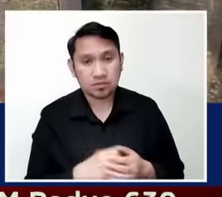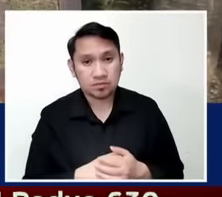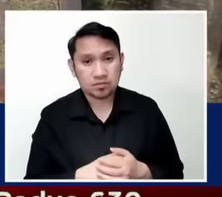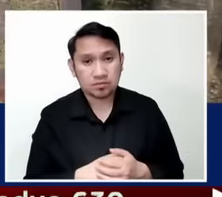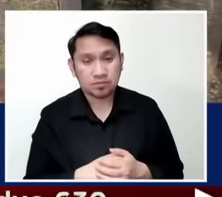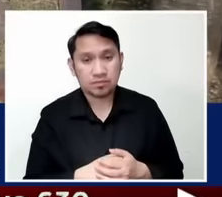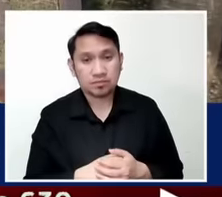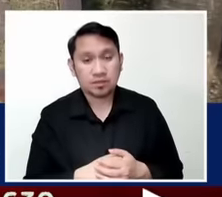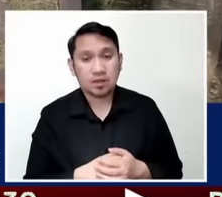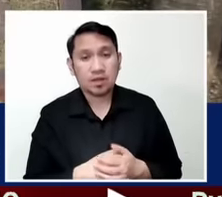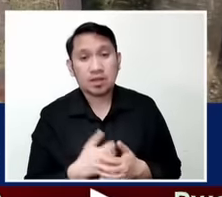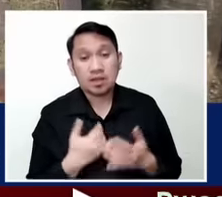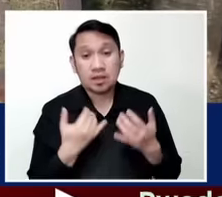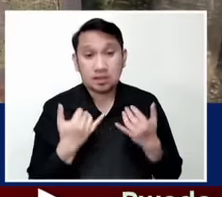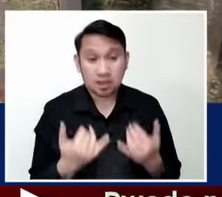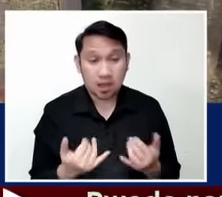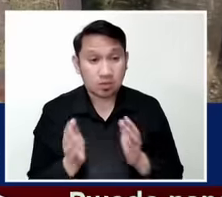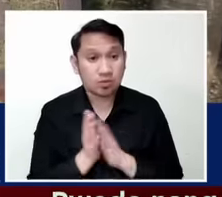Gayunman, ngayong school year